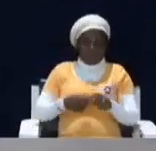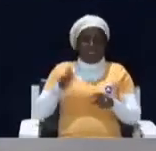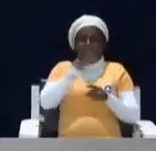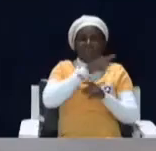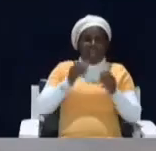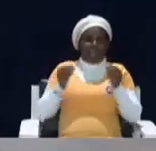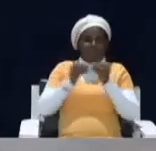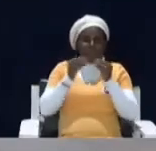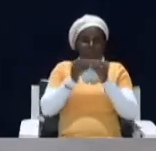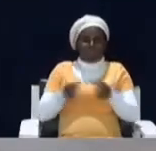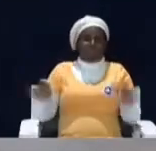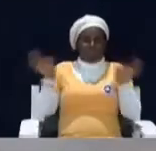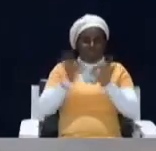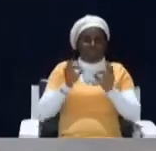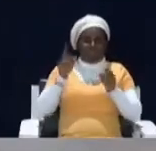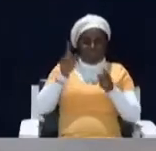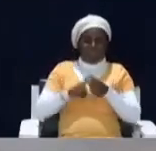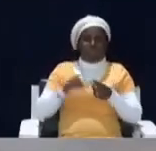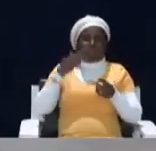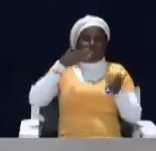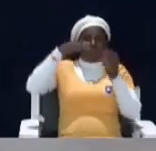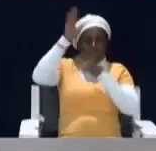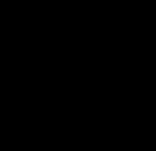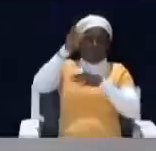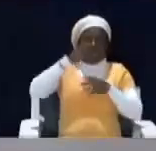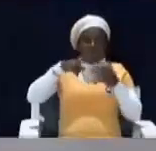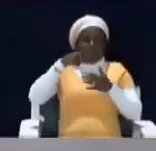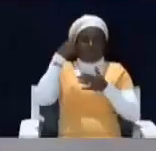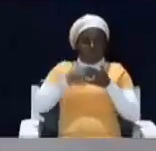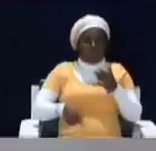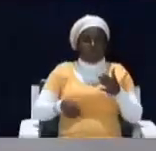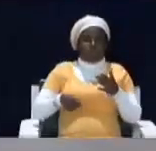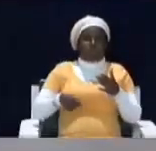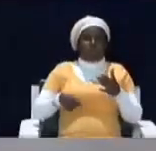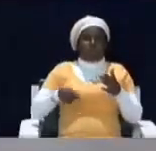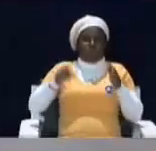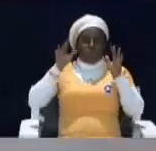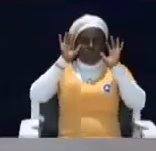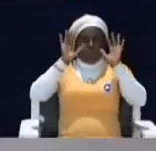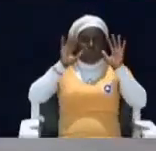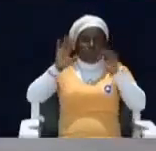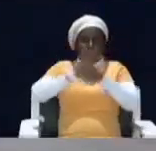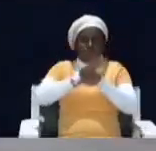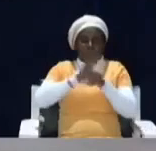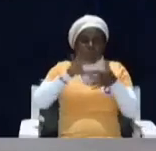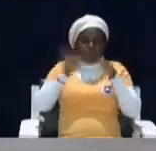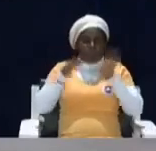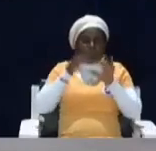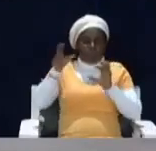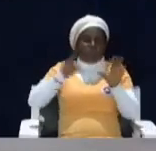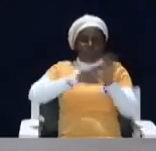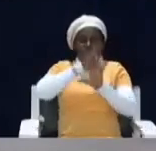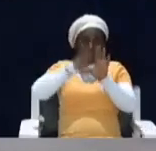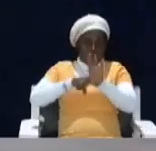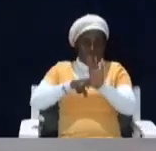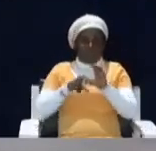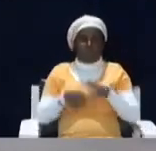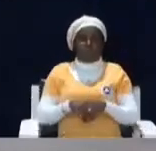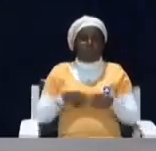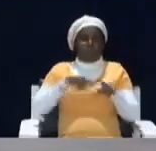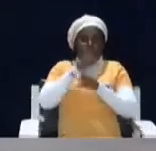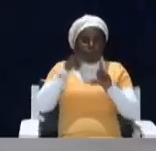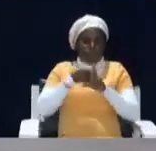importantly, to tell God's people about the wonderful story of my enthronement. When there